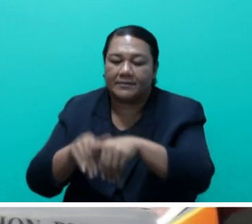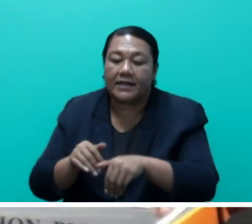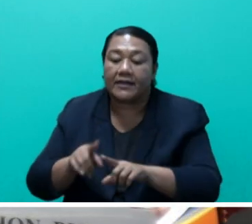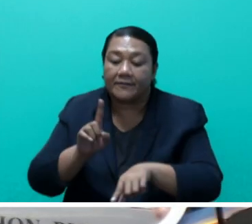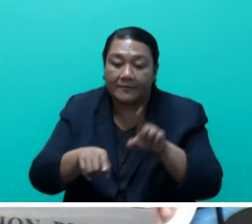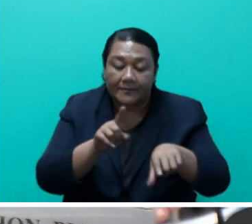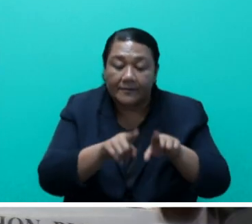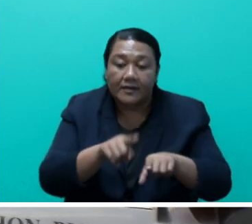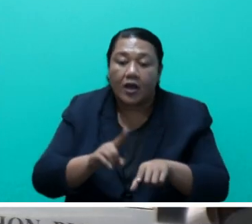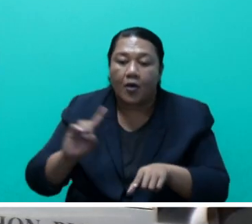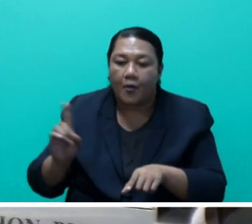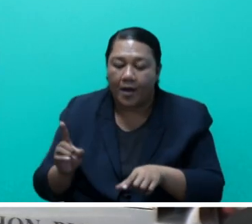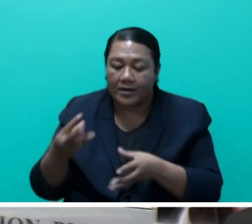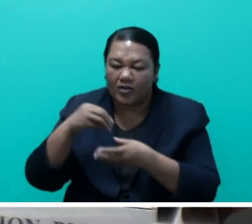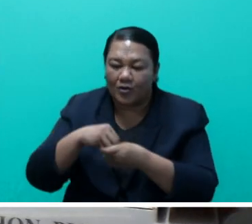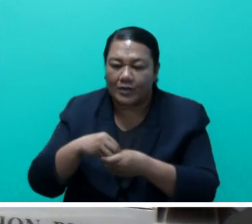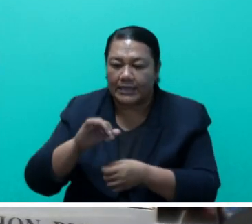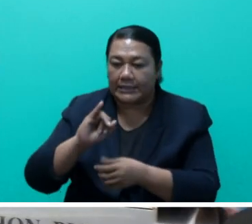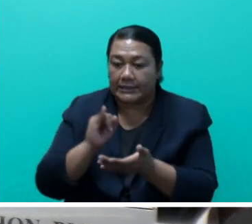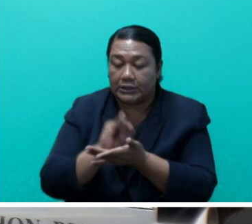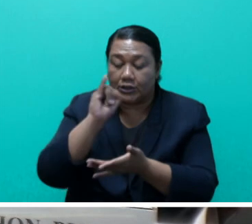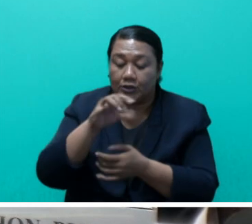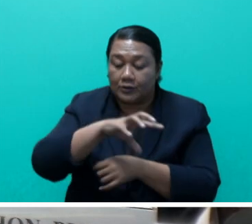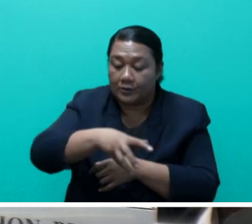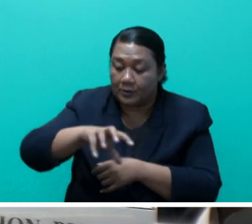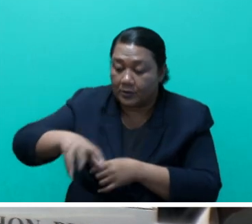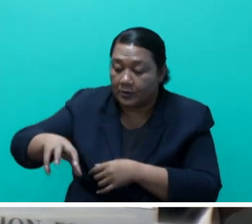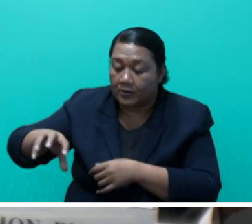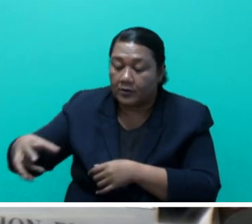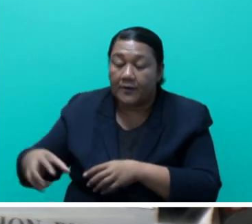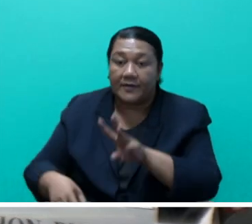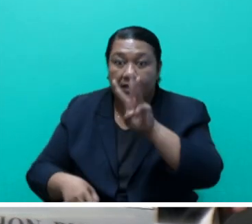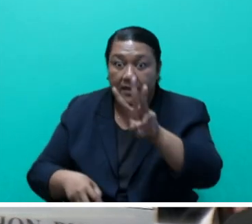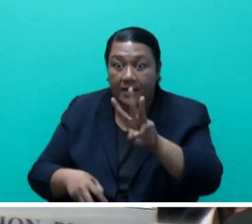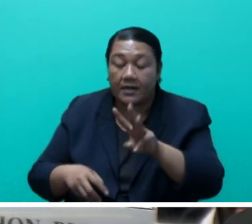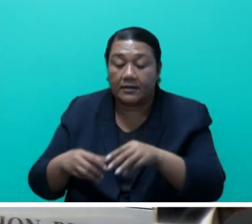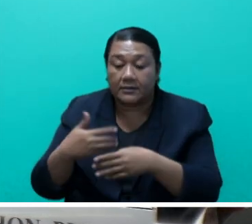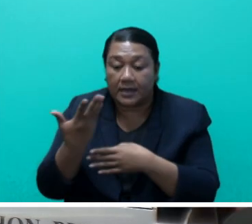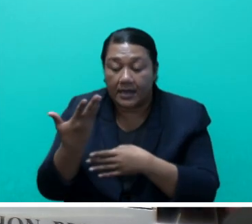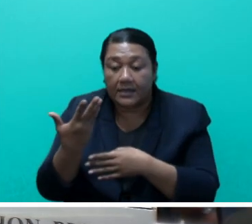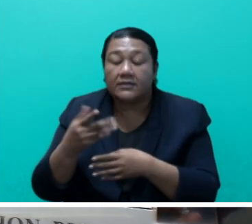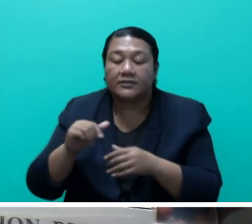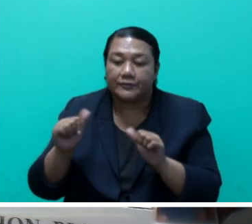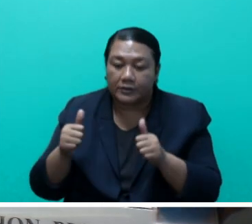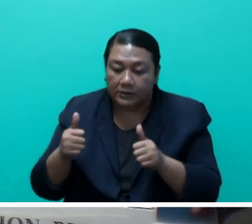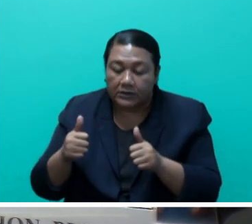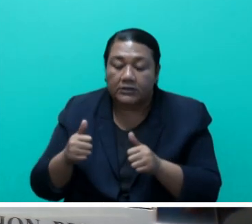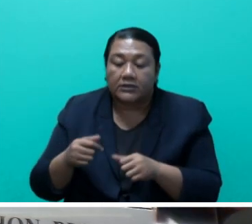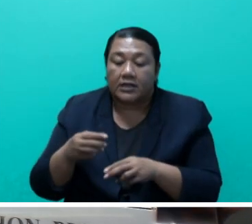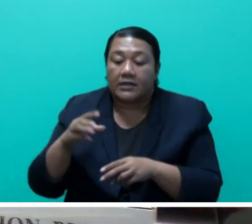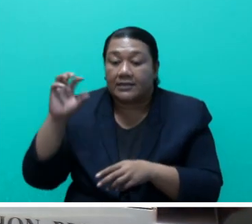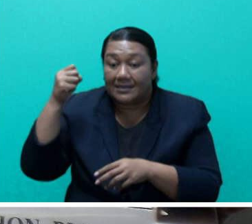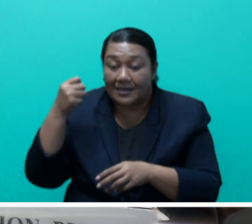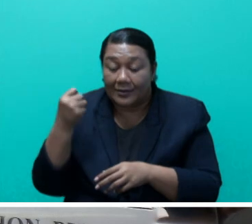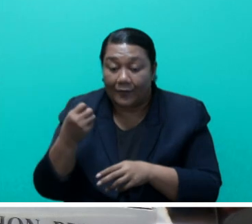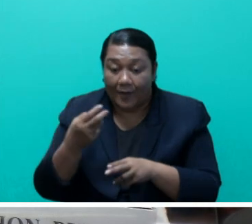research institutes, sugar factories, attended field days, and had interaction sessions with successful farmers and visited